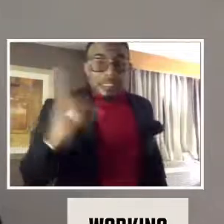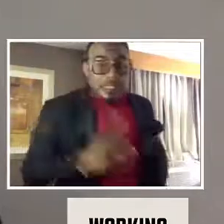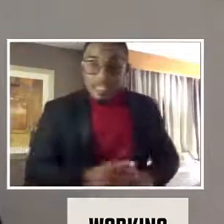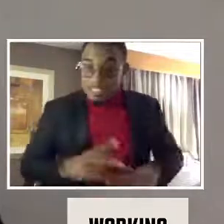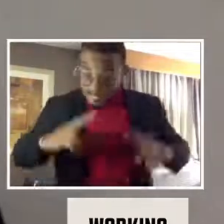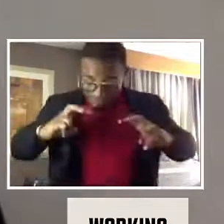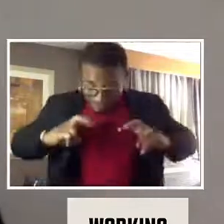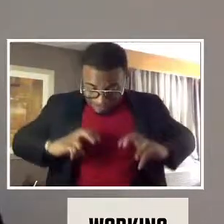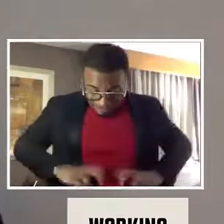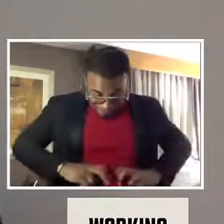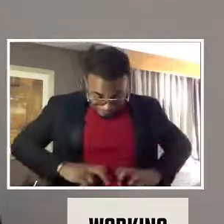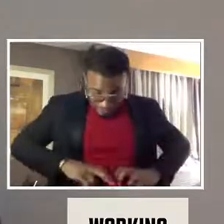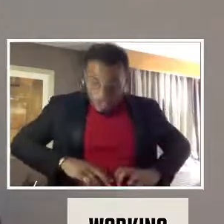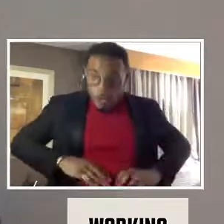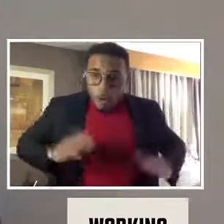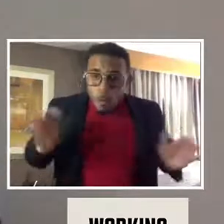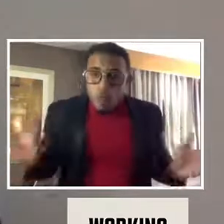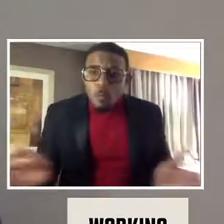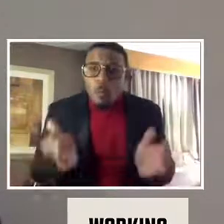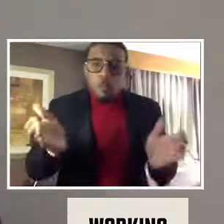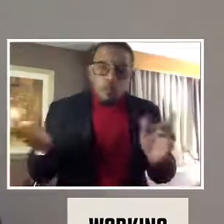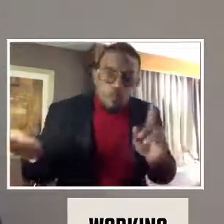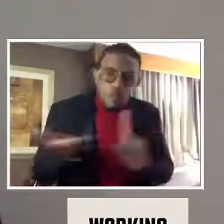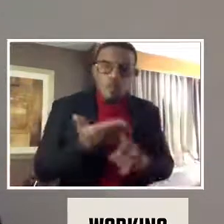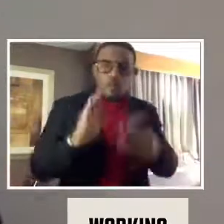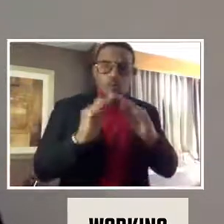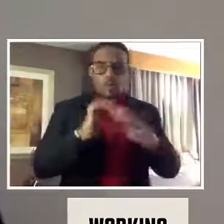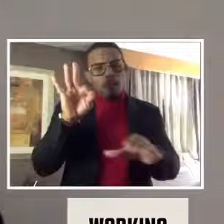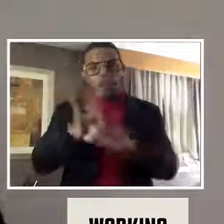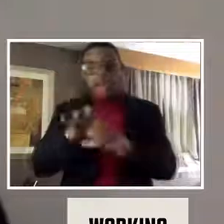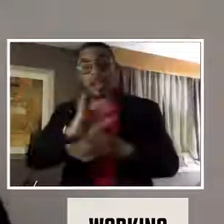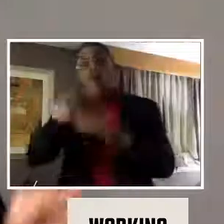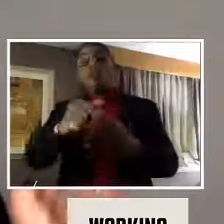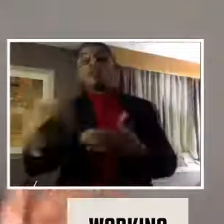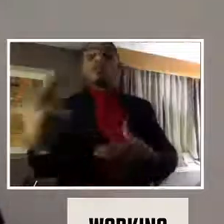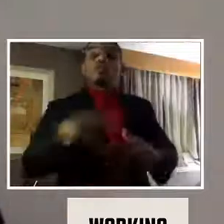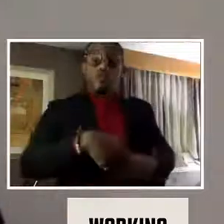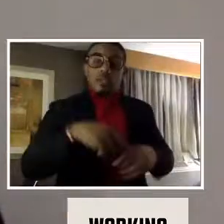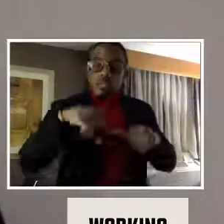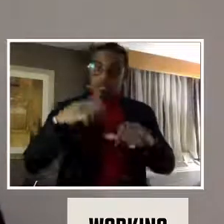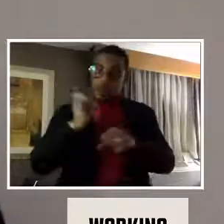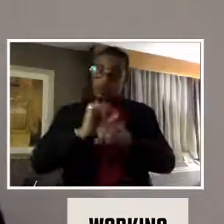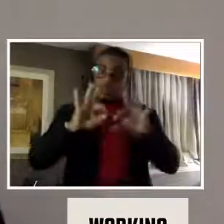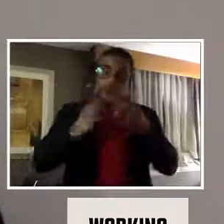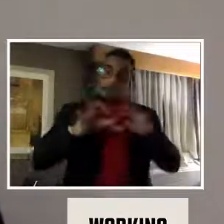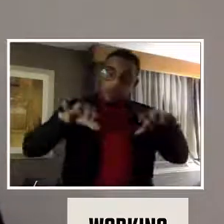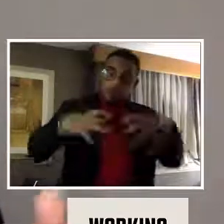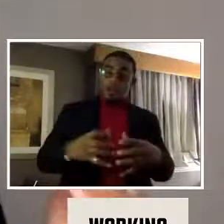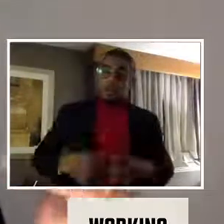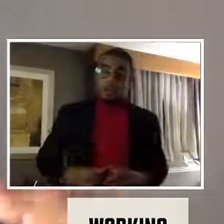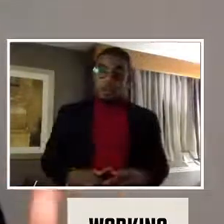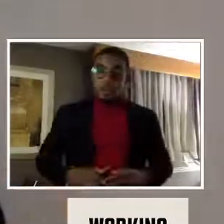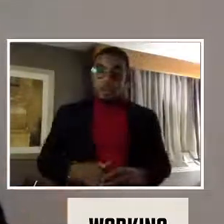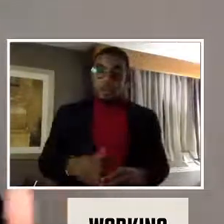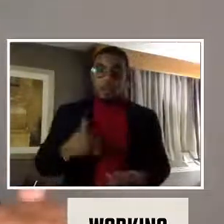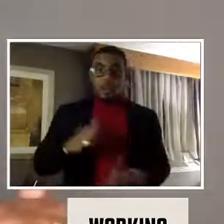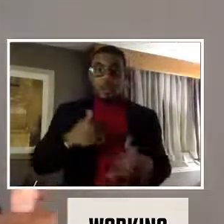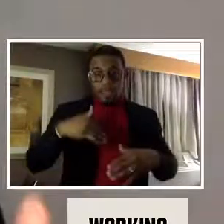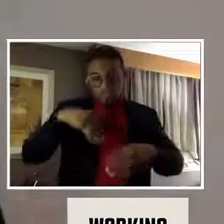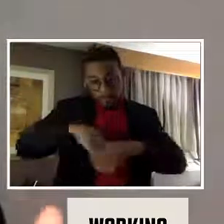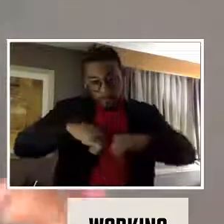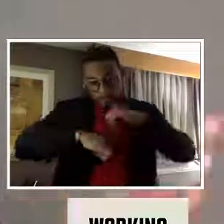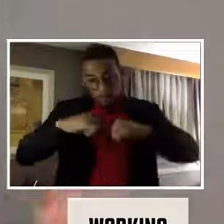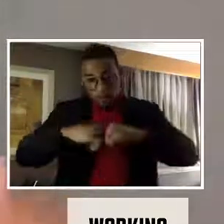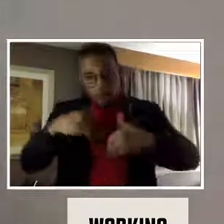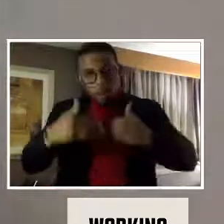deep, mobilize your community to vote. And I need all of you to join this Working Families Party. So we have the infrastructure